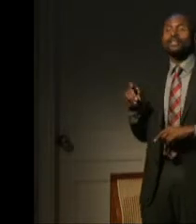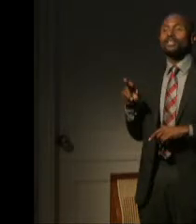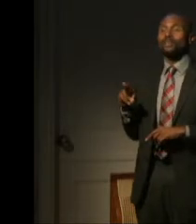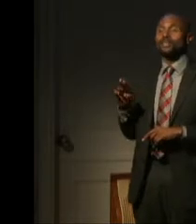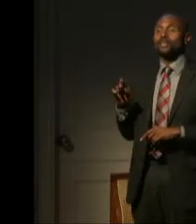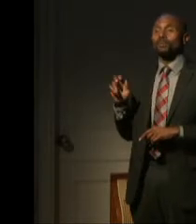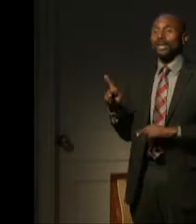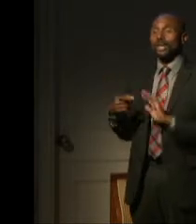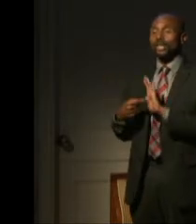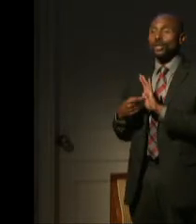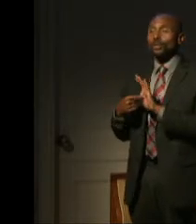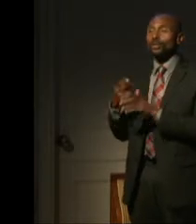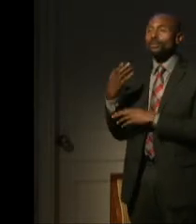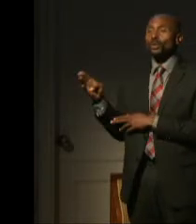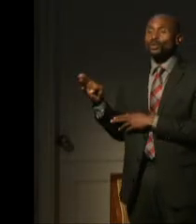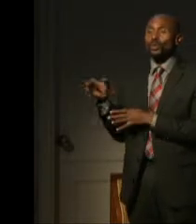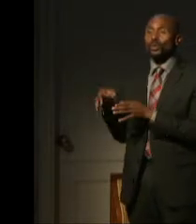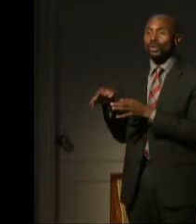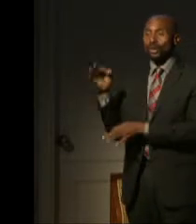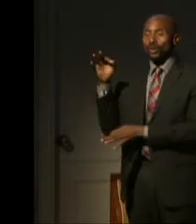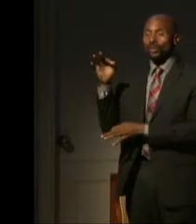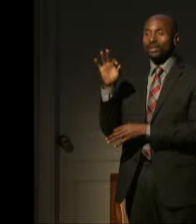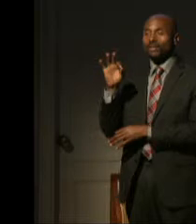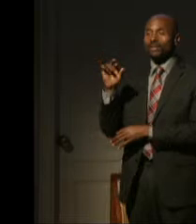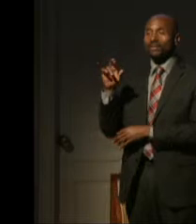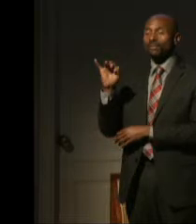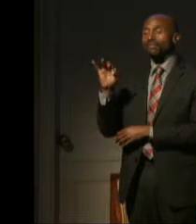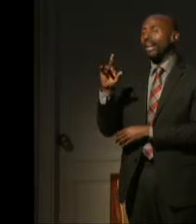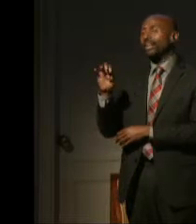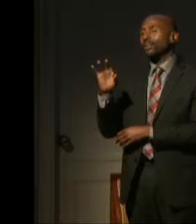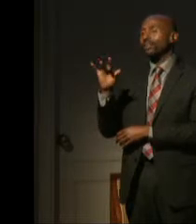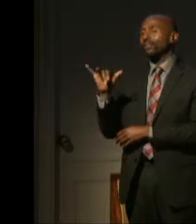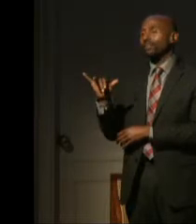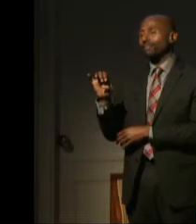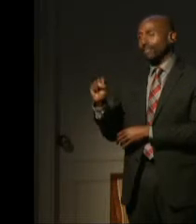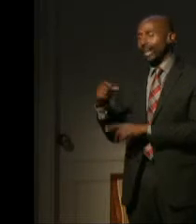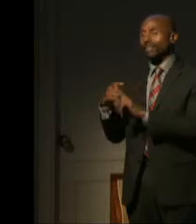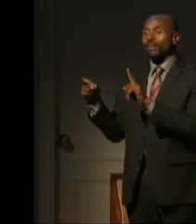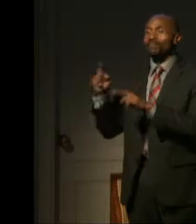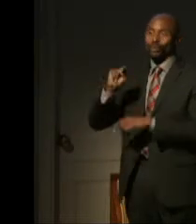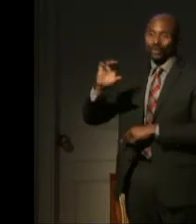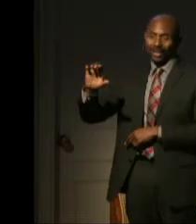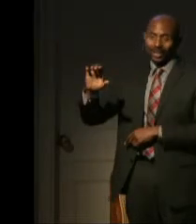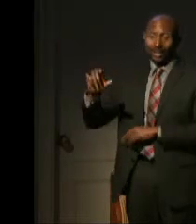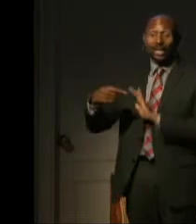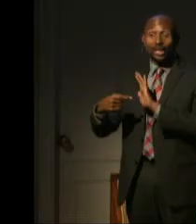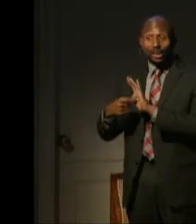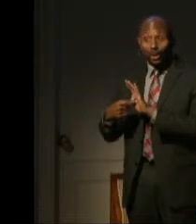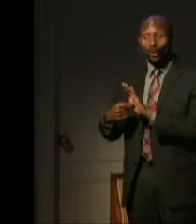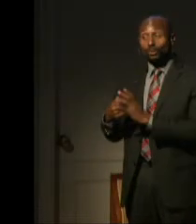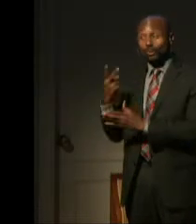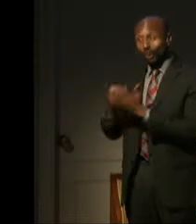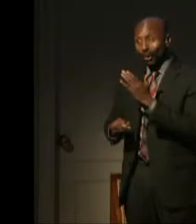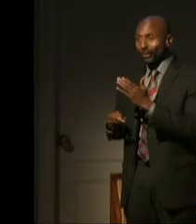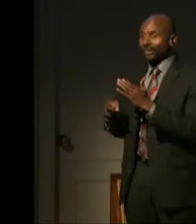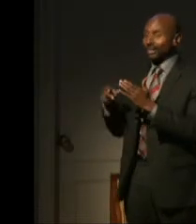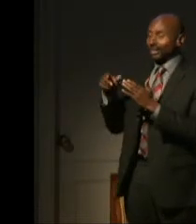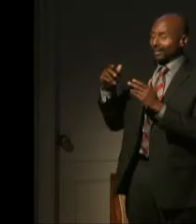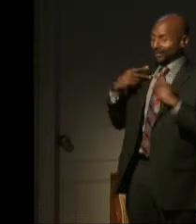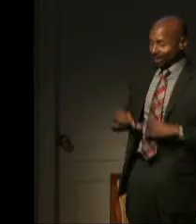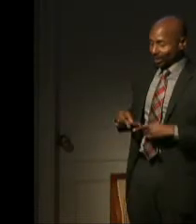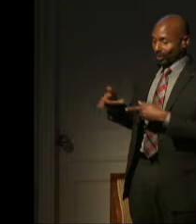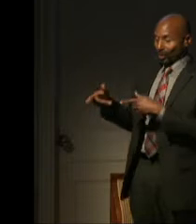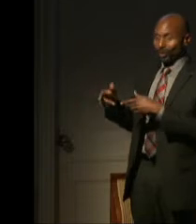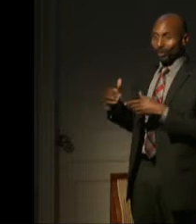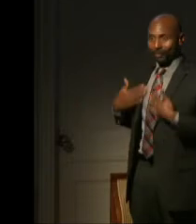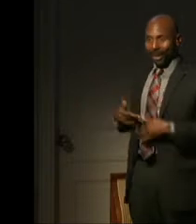ghost fireflies in North Carolina. It shows not just the fireflies, but their movement. It traces how